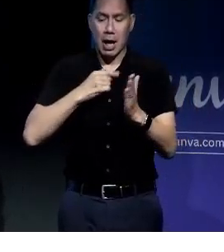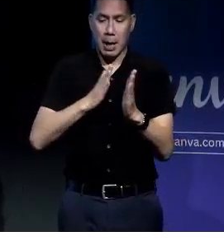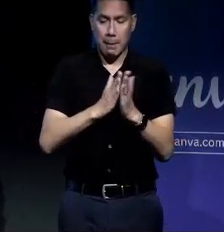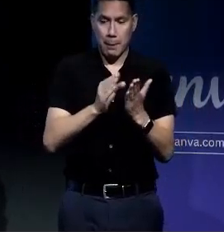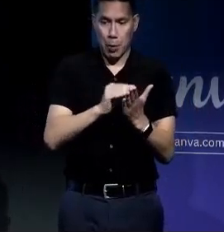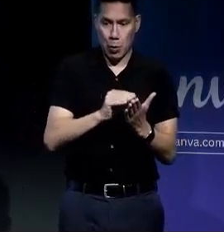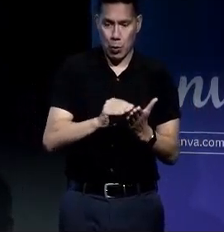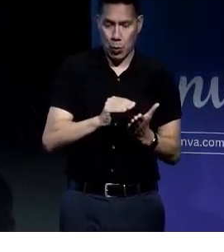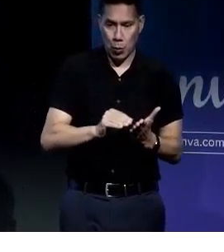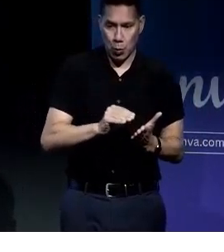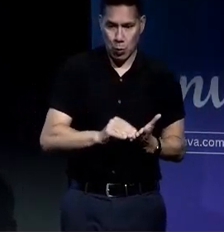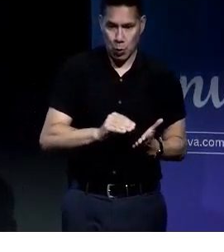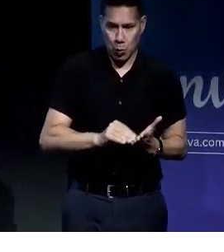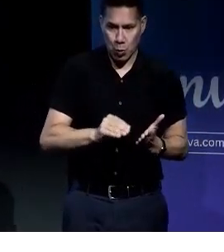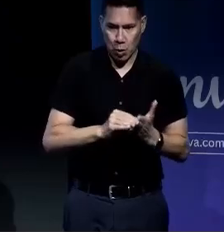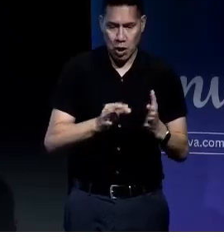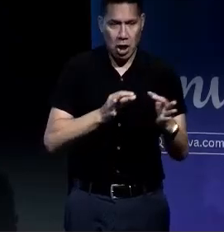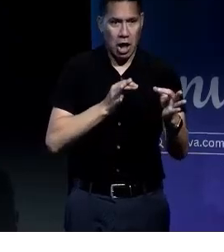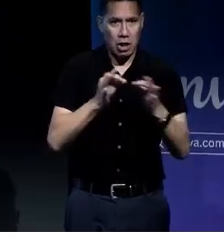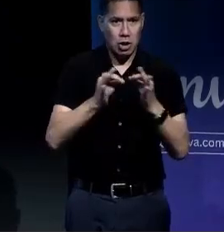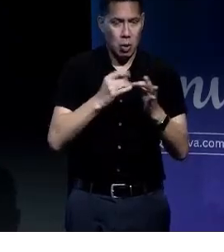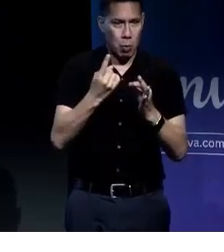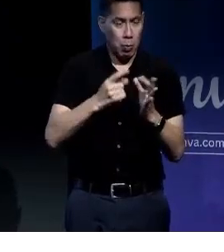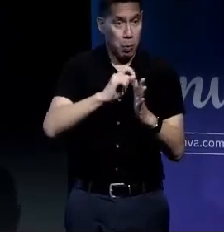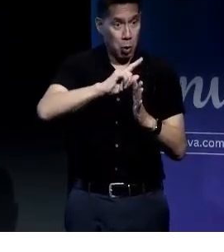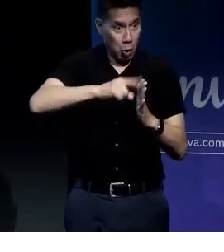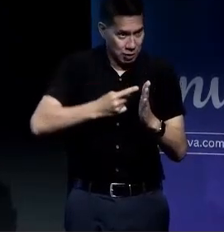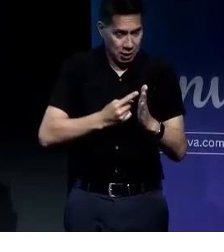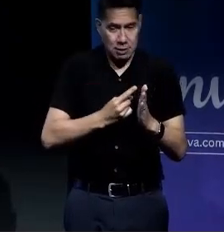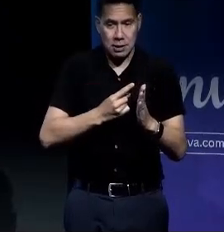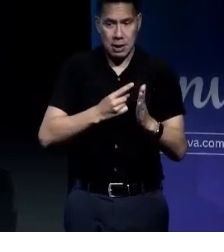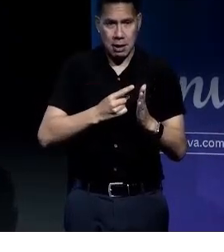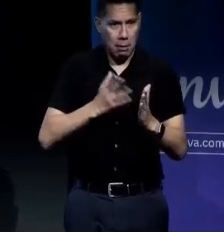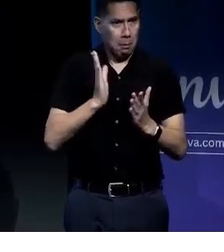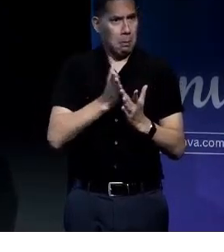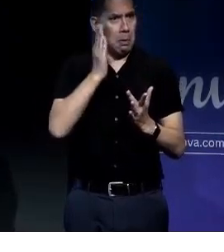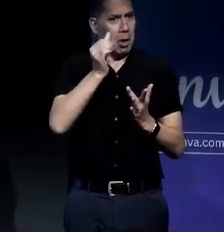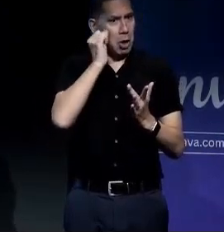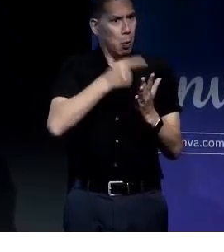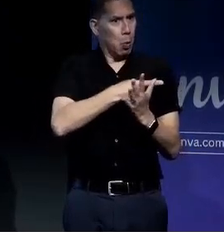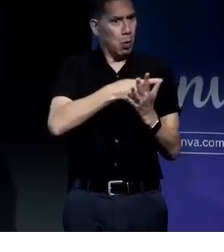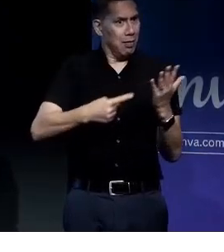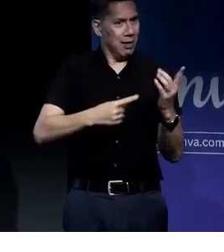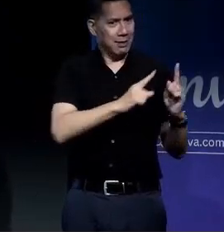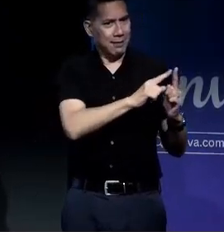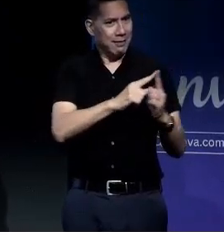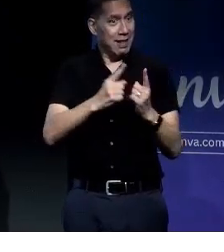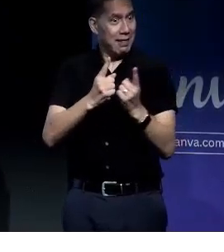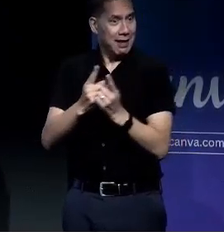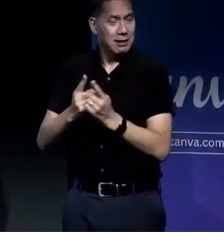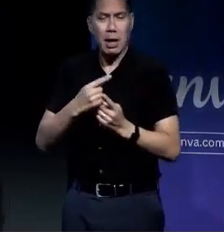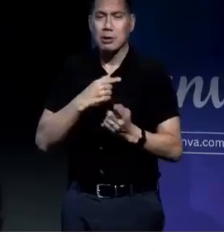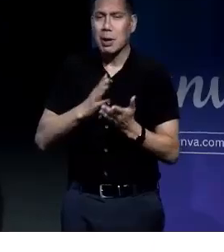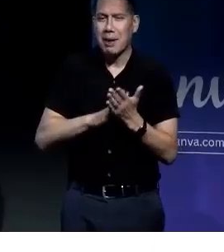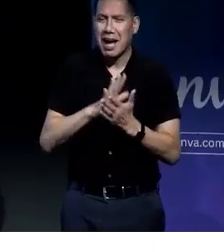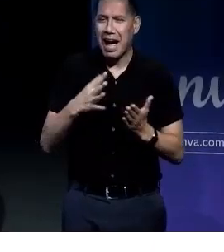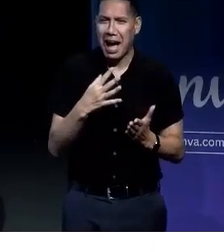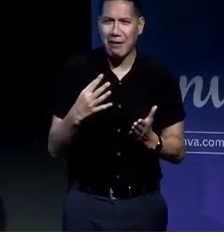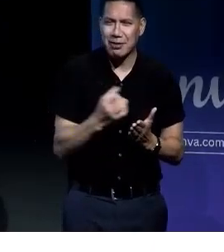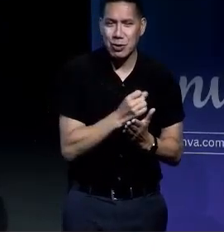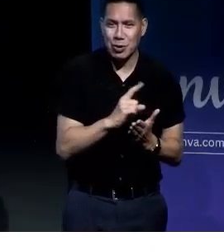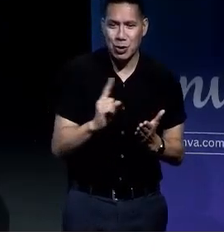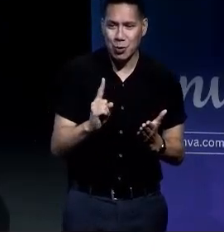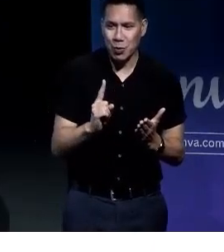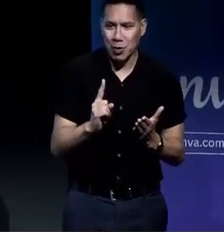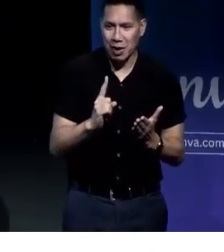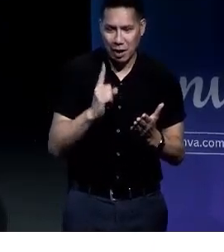almost always a designer of one on a project. So I have to do all the things. And that means I do have to